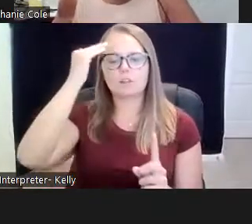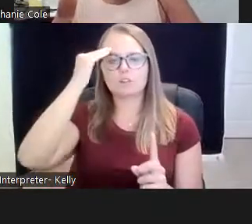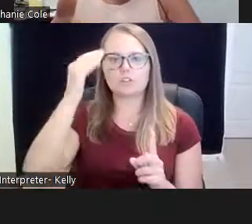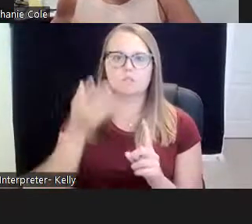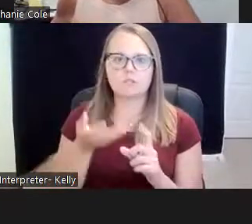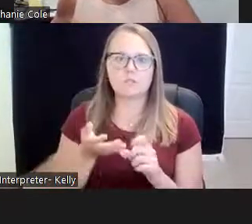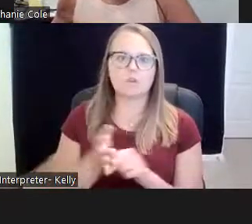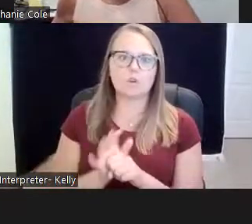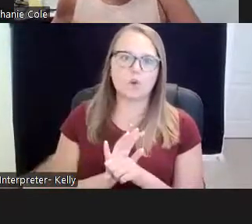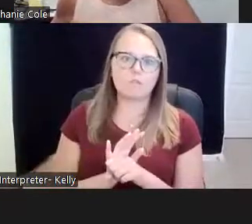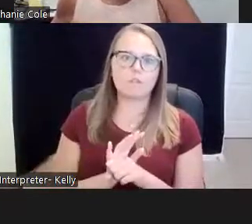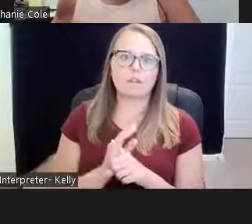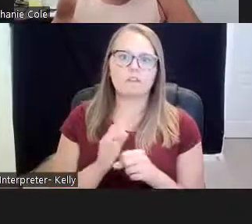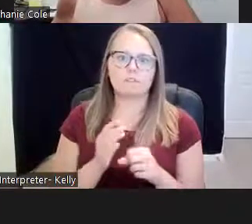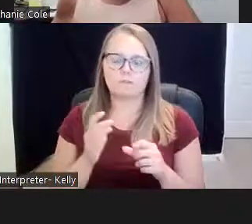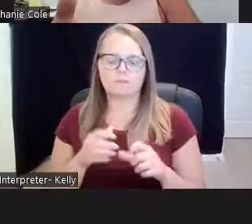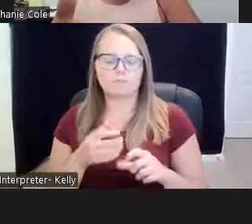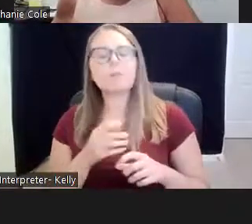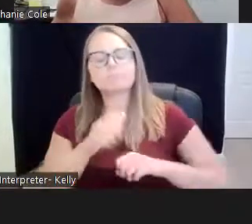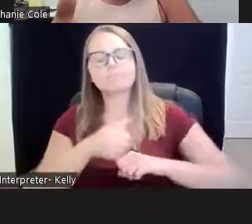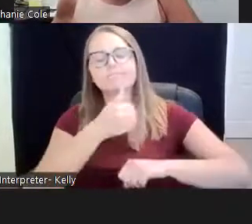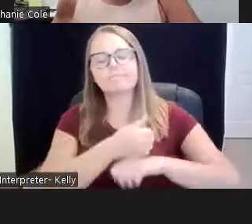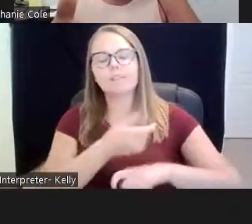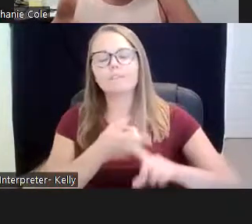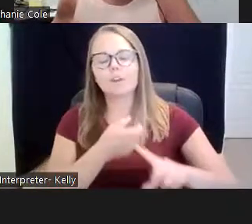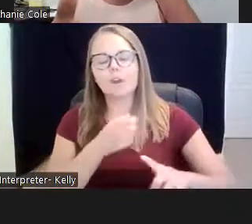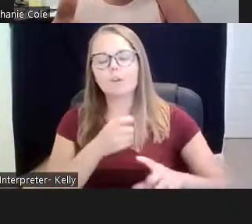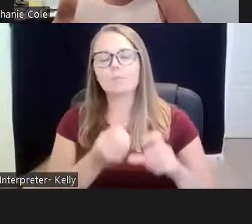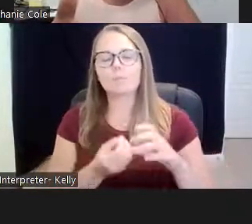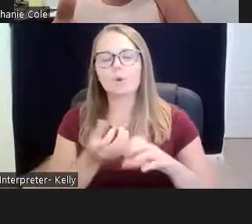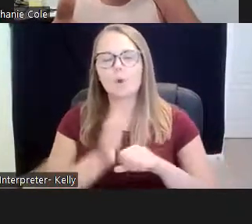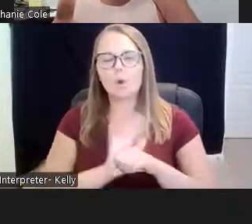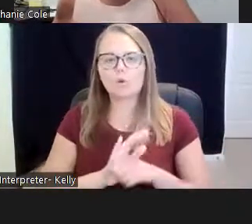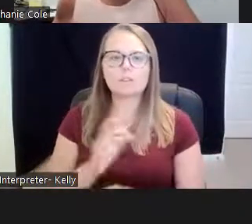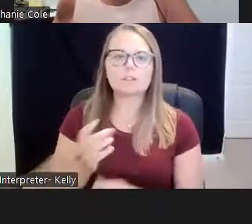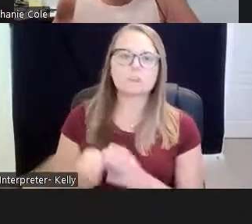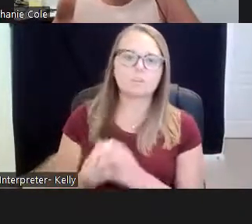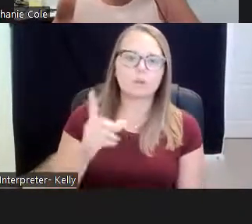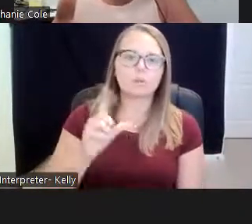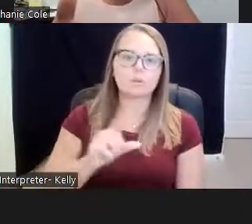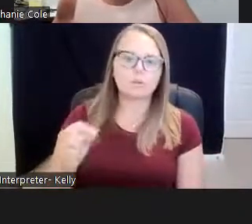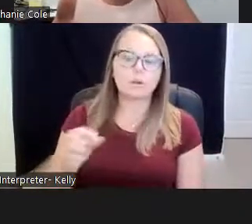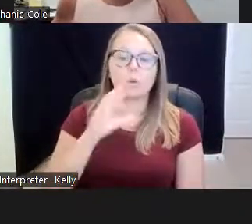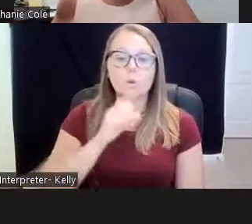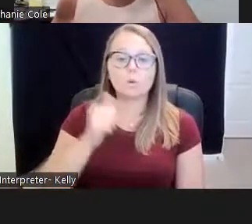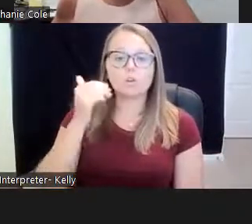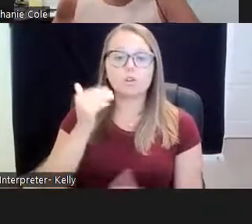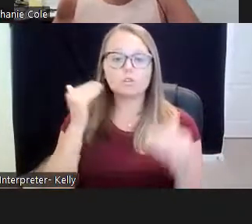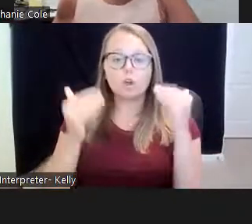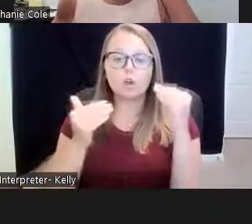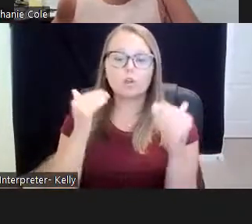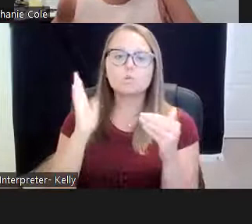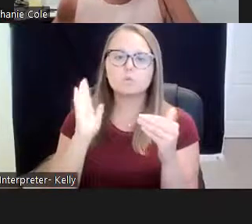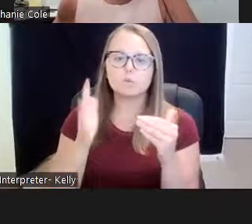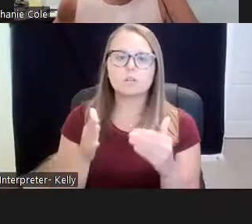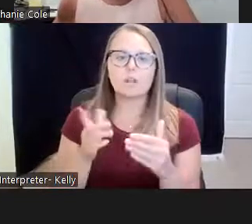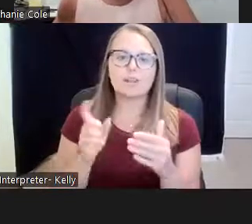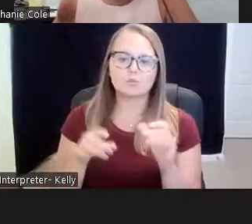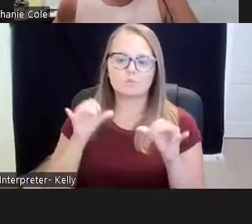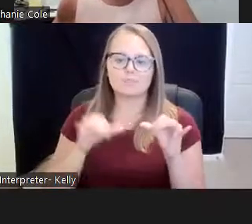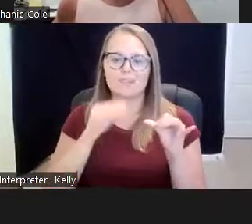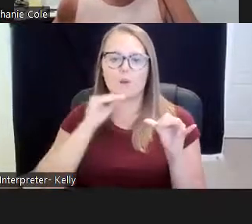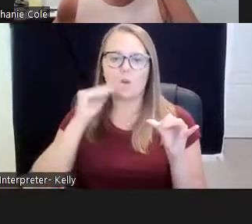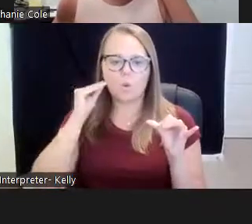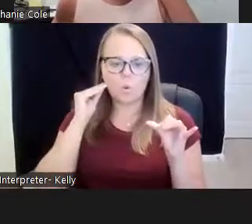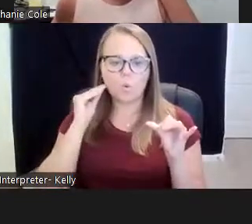COVID pandemic in early spring of 2020, when we knew that older adults across the state would be abiding by the stay-at-home orders